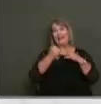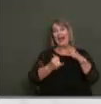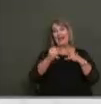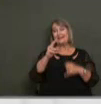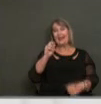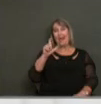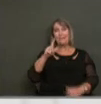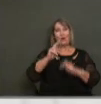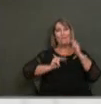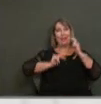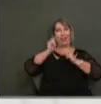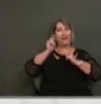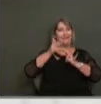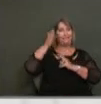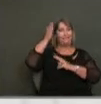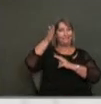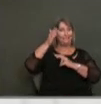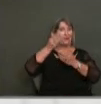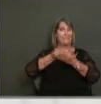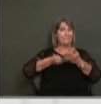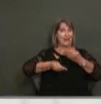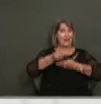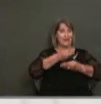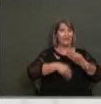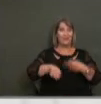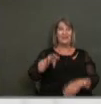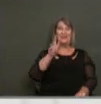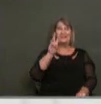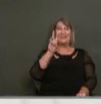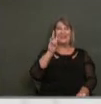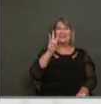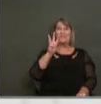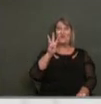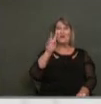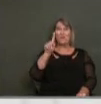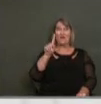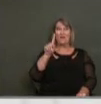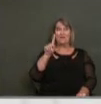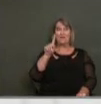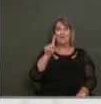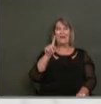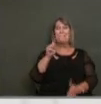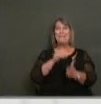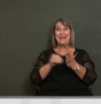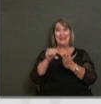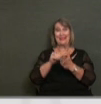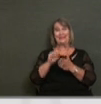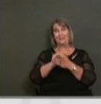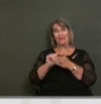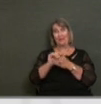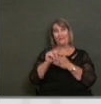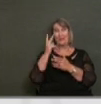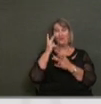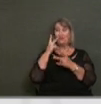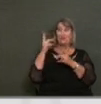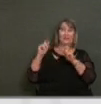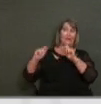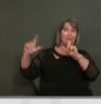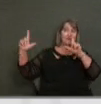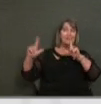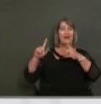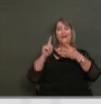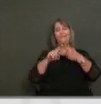mentioned, $641 million. And you can see on the screen that is made up of projects related to